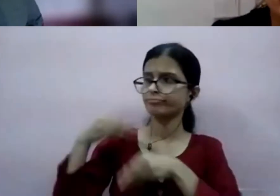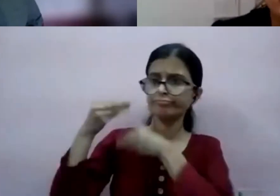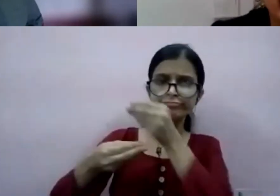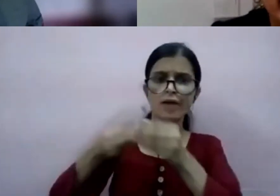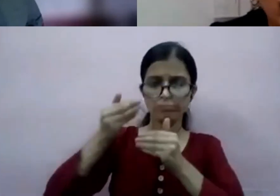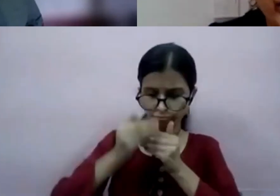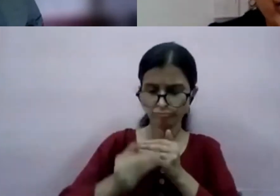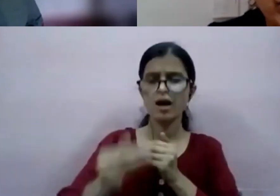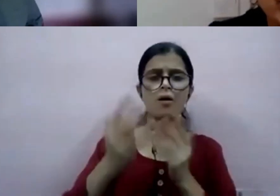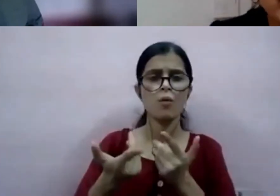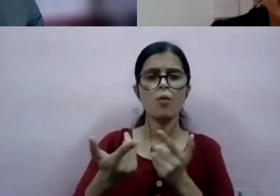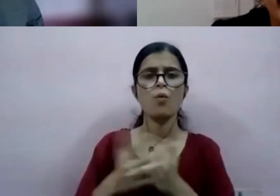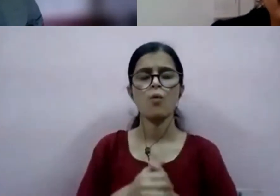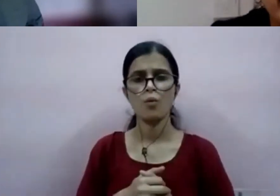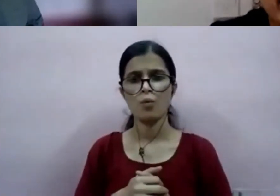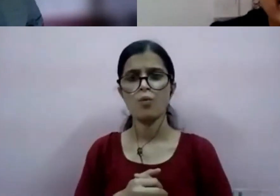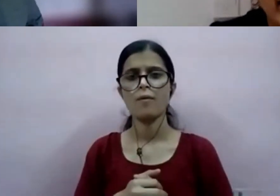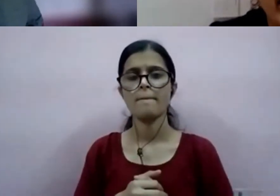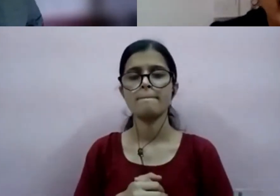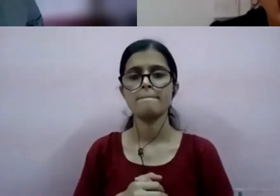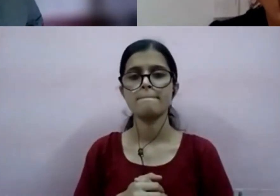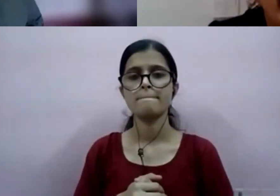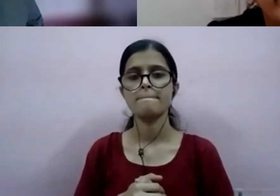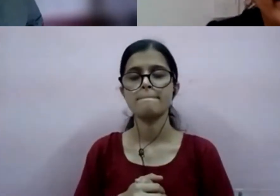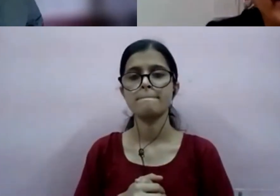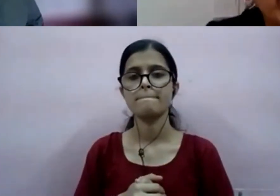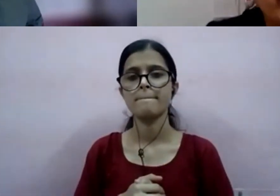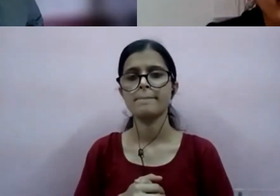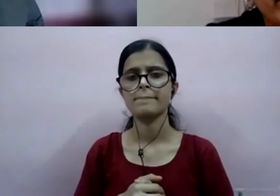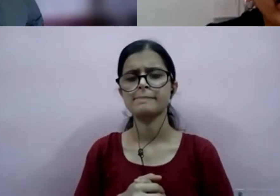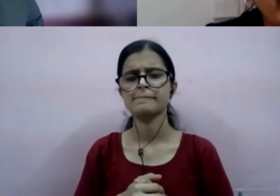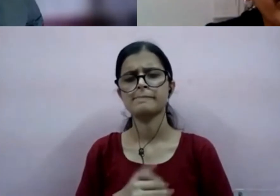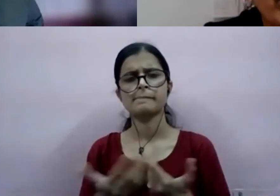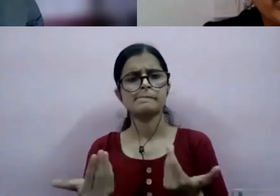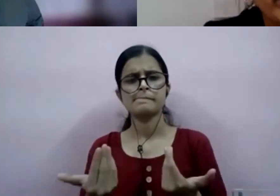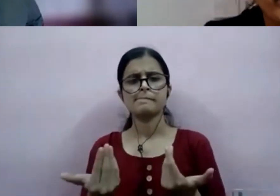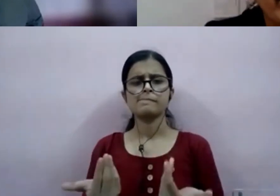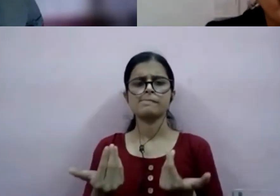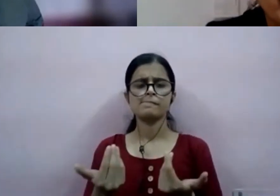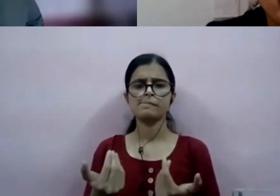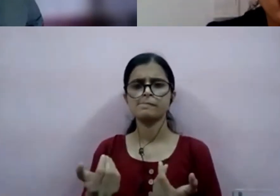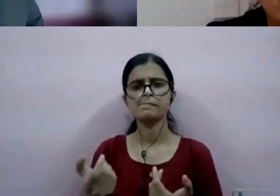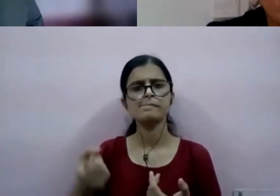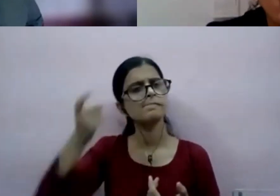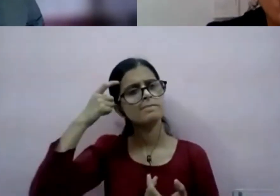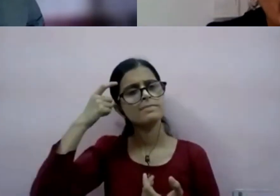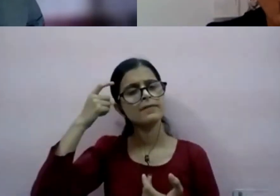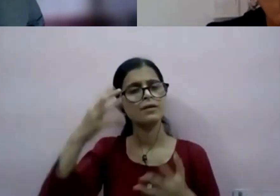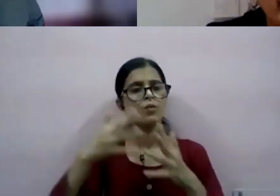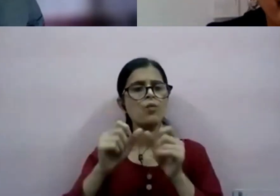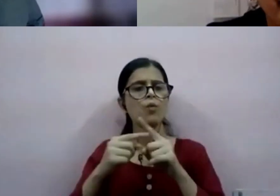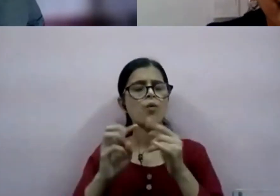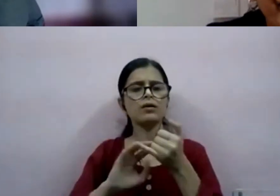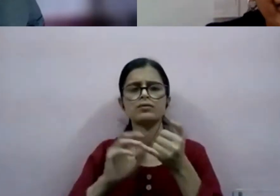may not result in concrete solutions or ends. I think that you've addressed that, Professor Watson, those series of questions. Shall